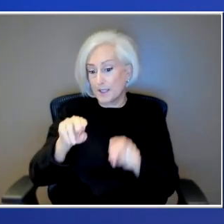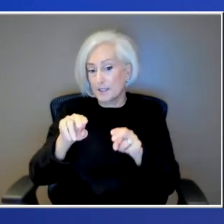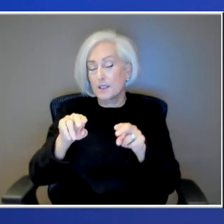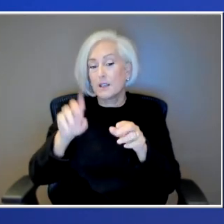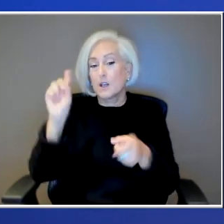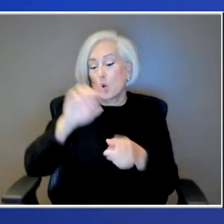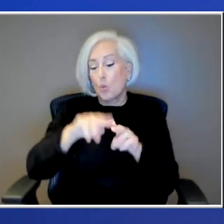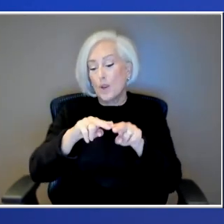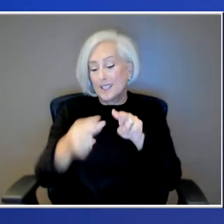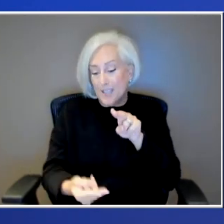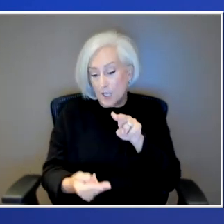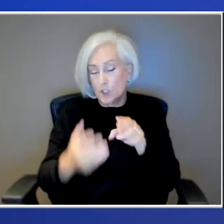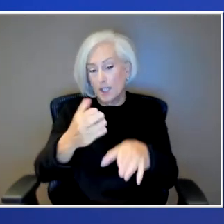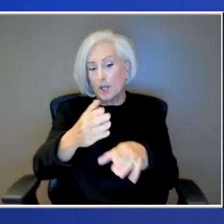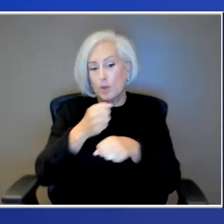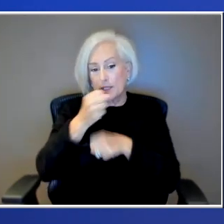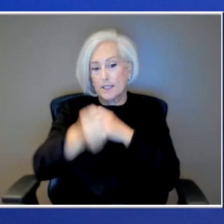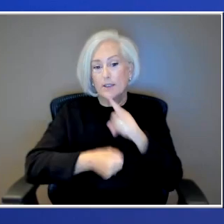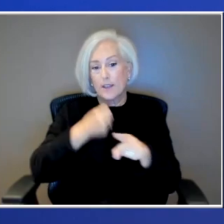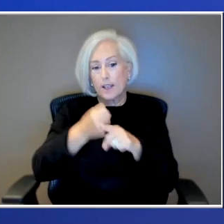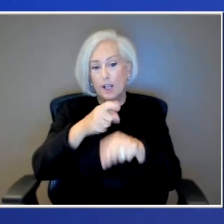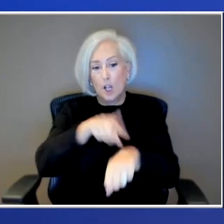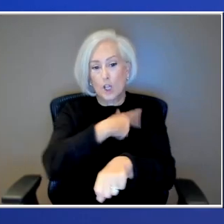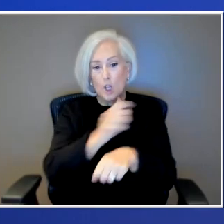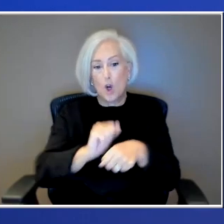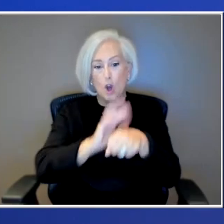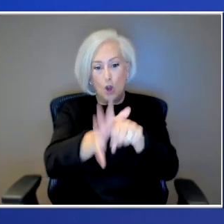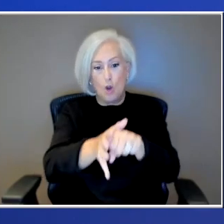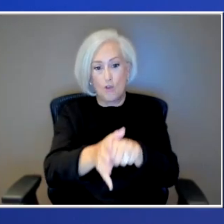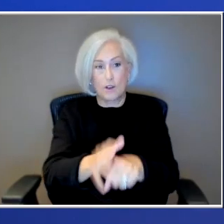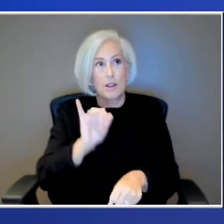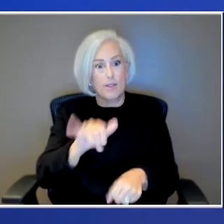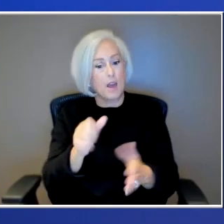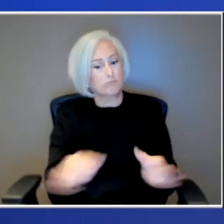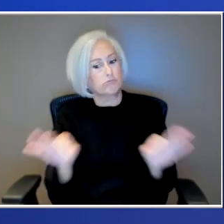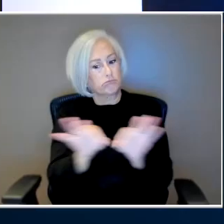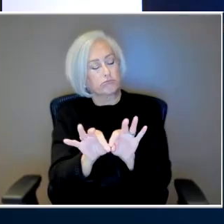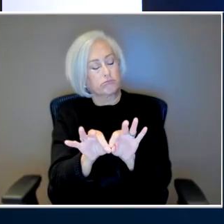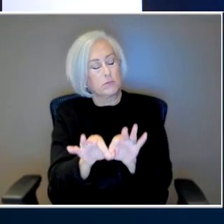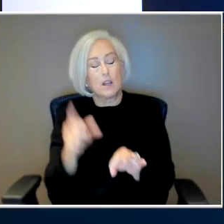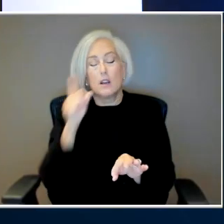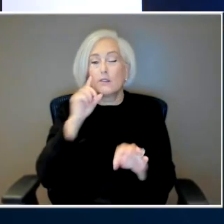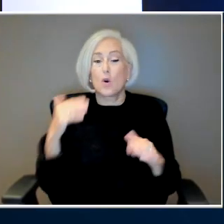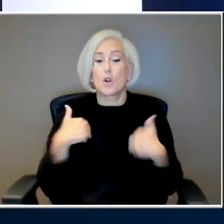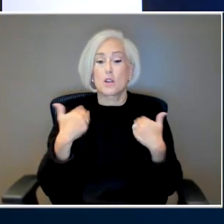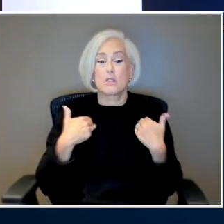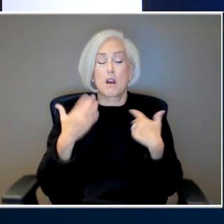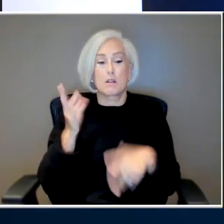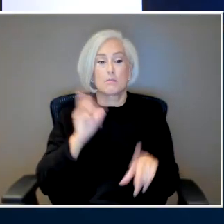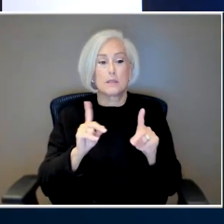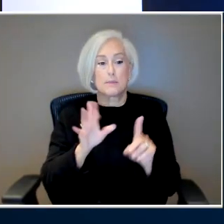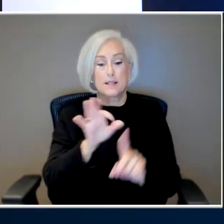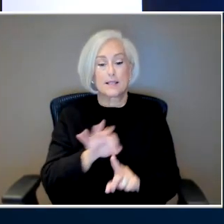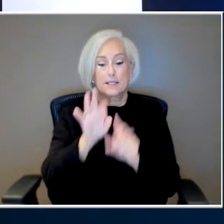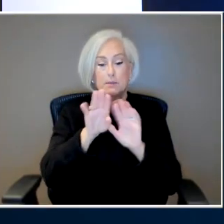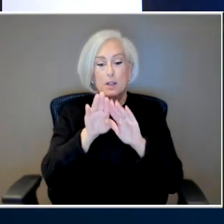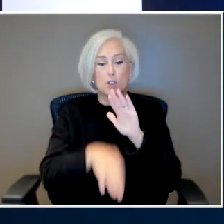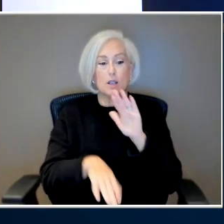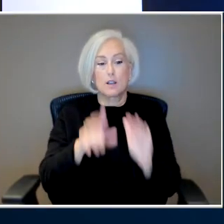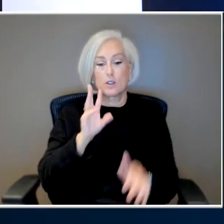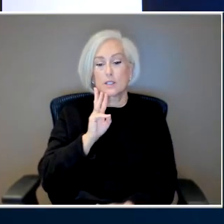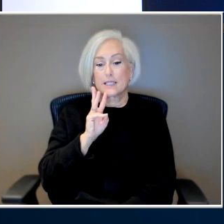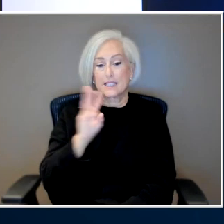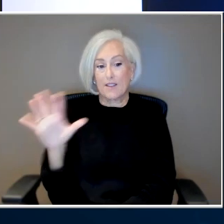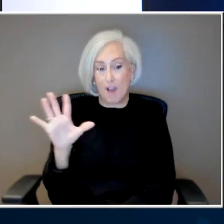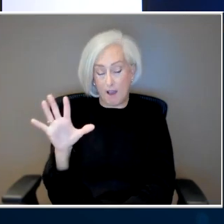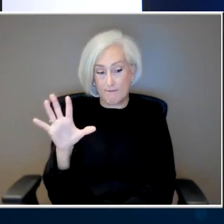that is one of the biggest points there. And certainly for younger people, especially those under 65, but even as